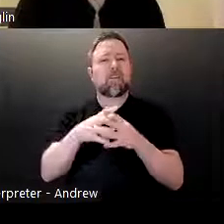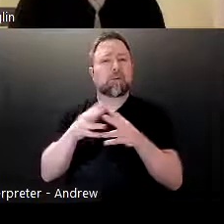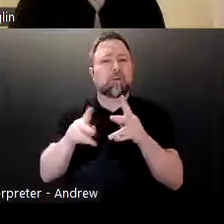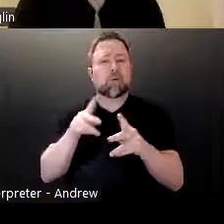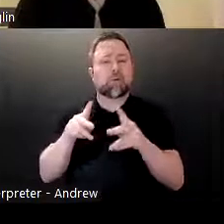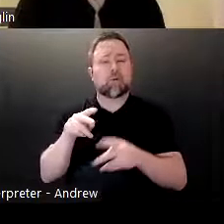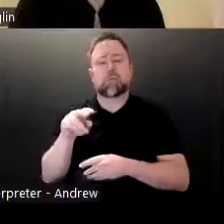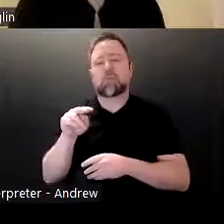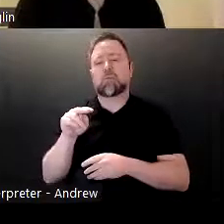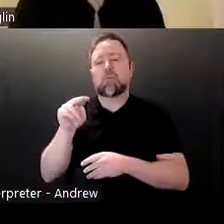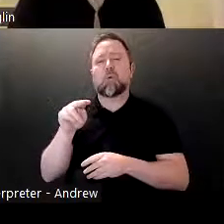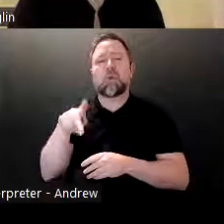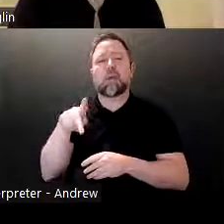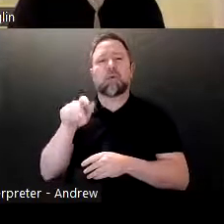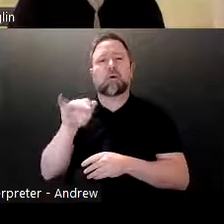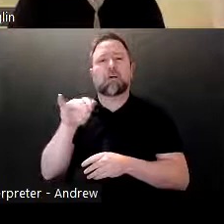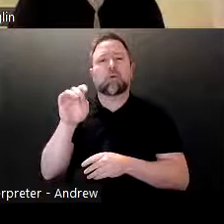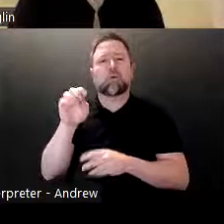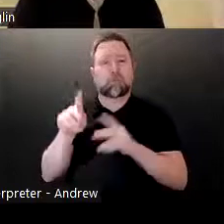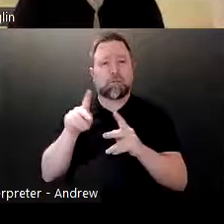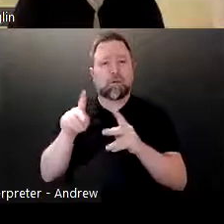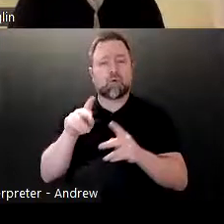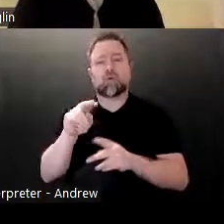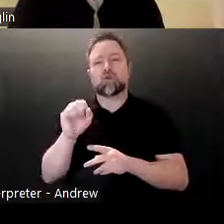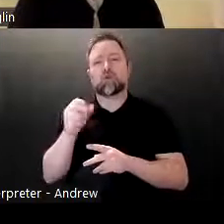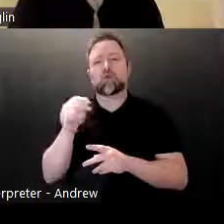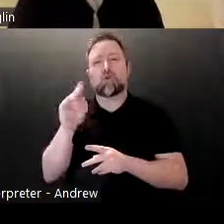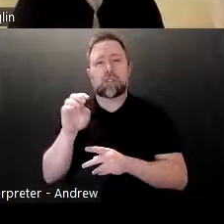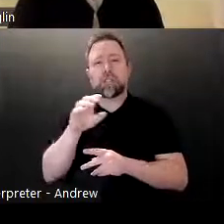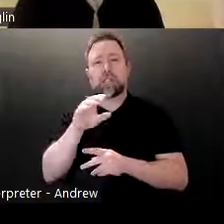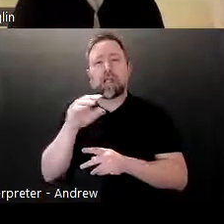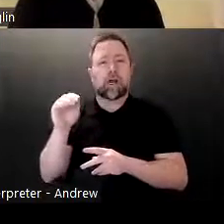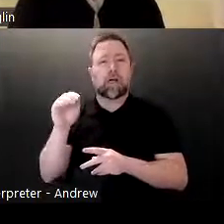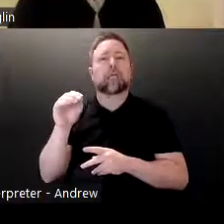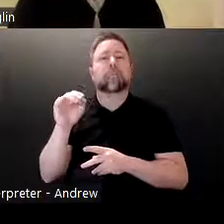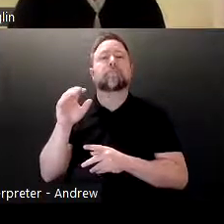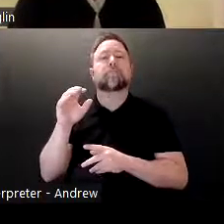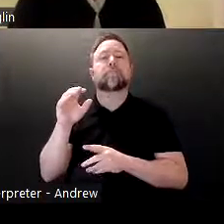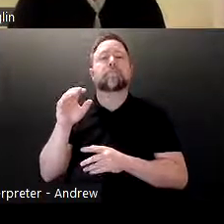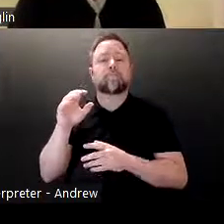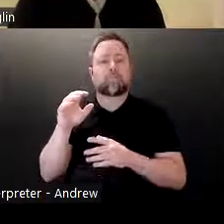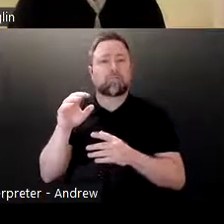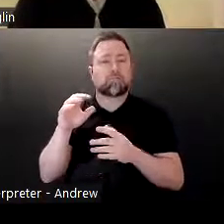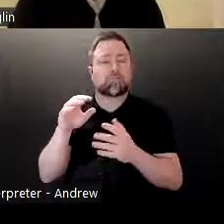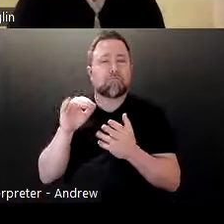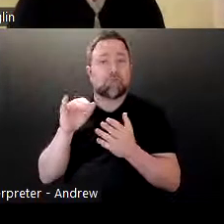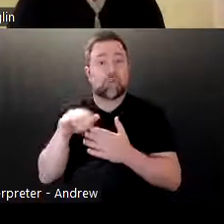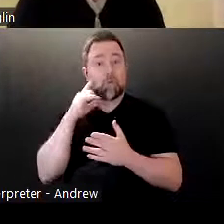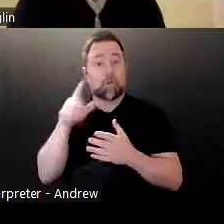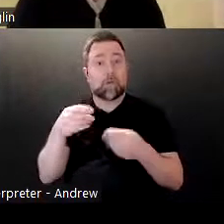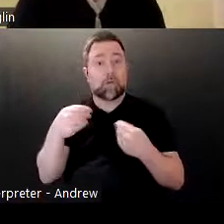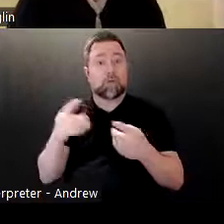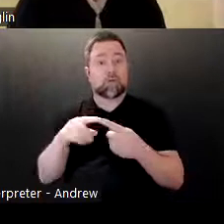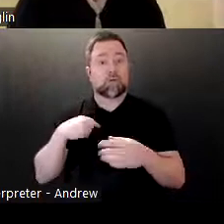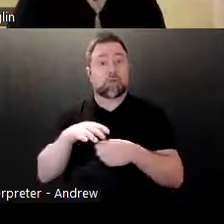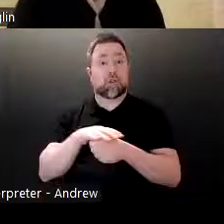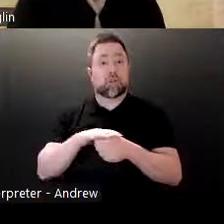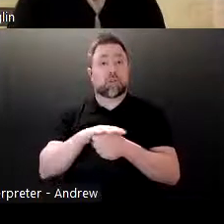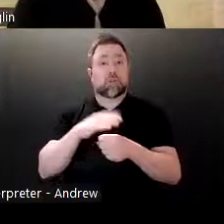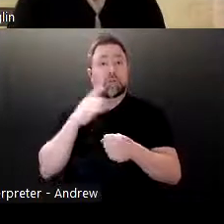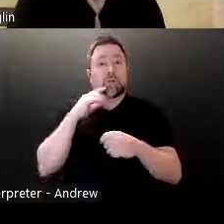your guide over this 6-month journey. I'm also joining you from inside the James Castle House, making this location your bonus stop